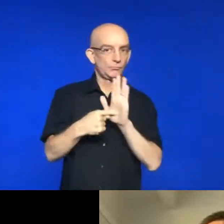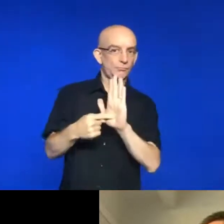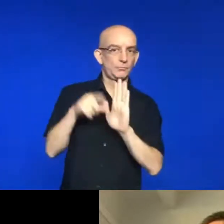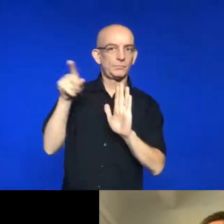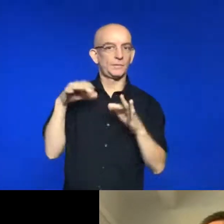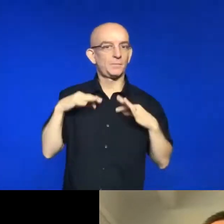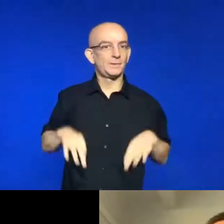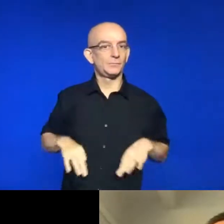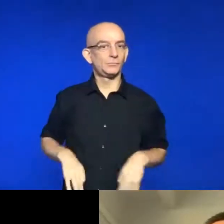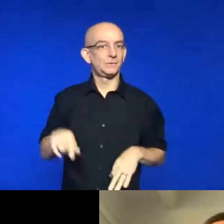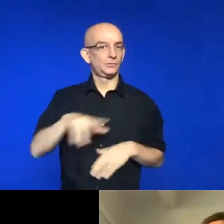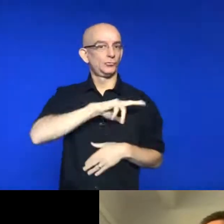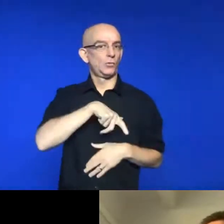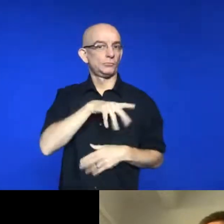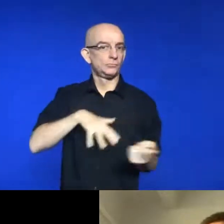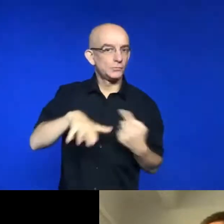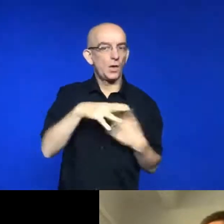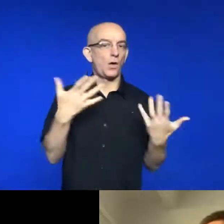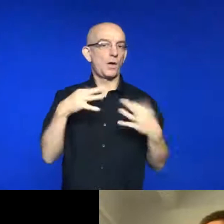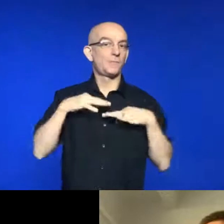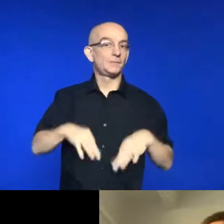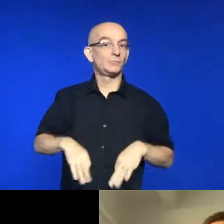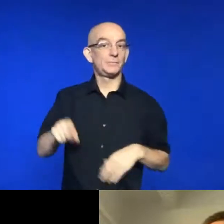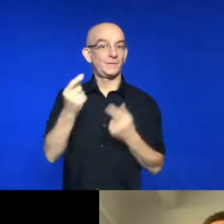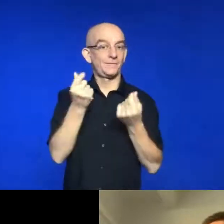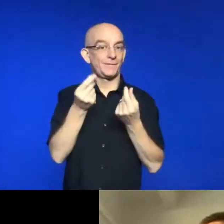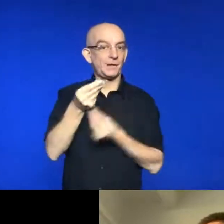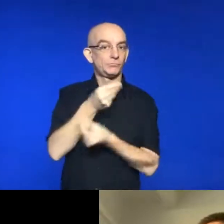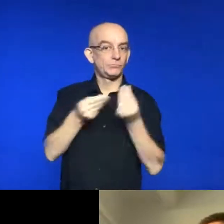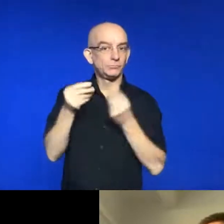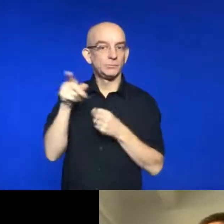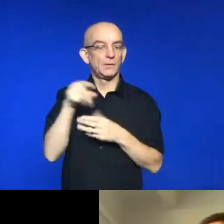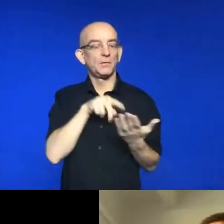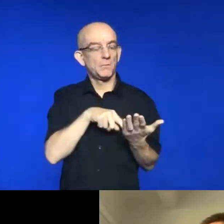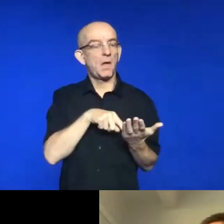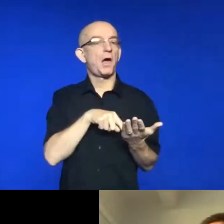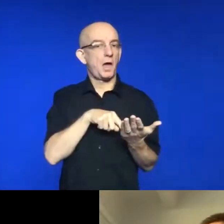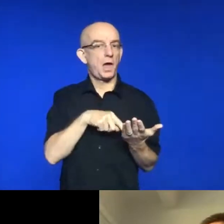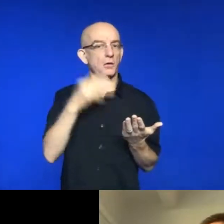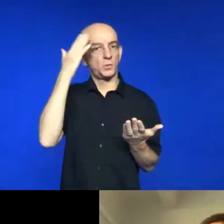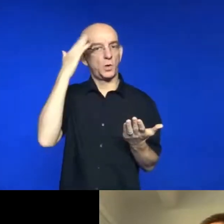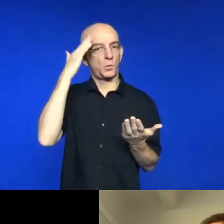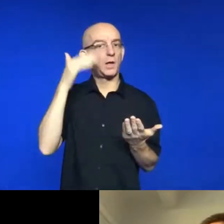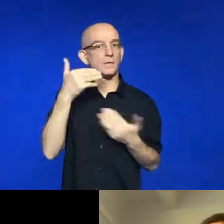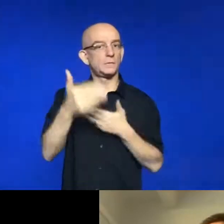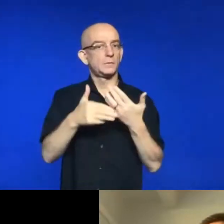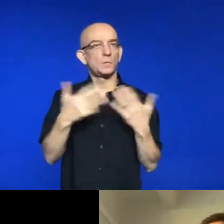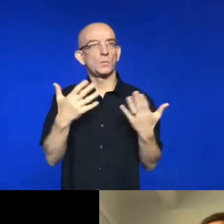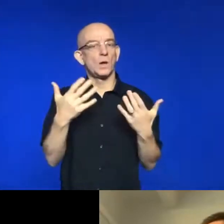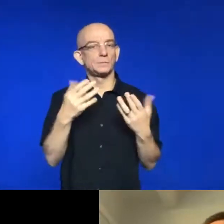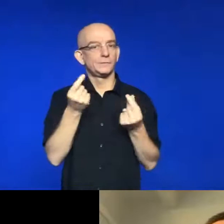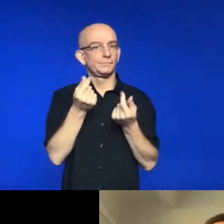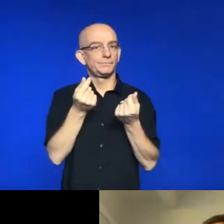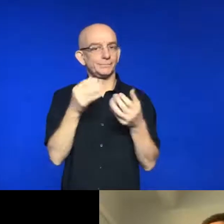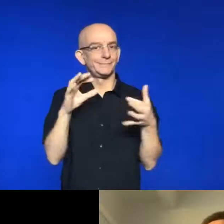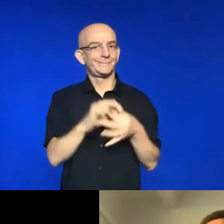of services that are needed and how you would progressively roll them out. Maybe one thing that can help also is the